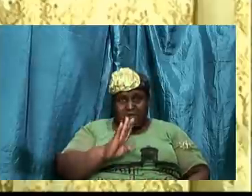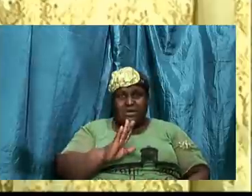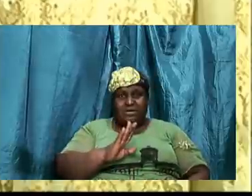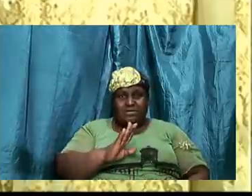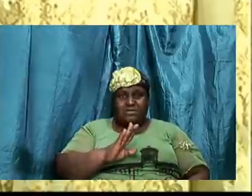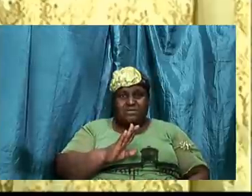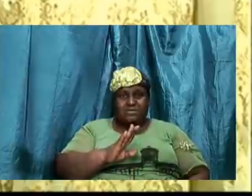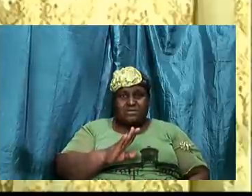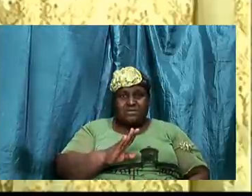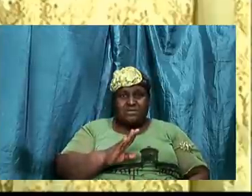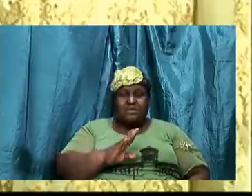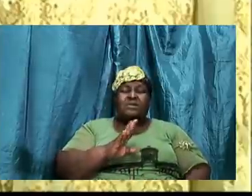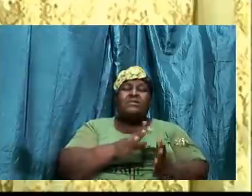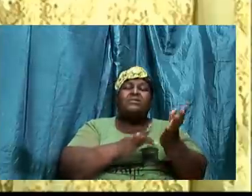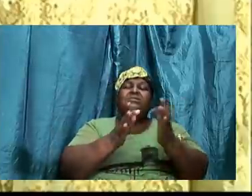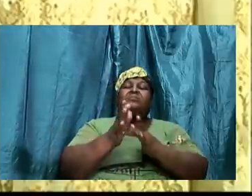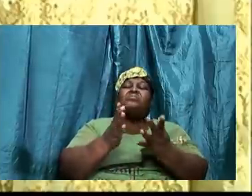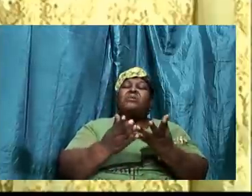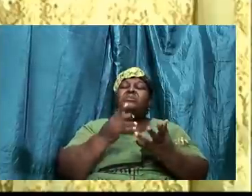says,